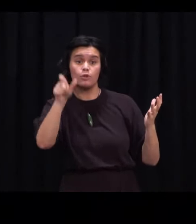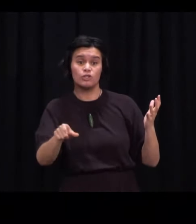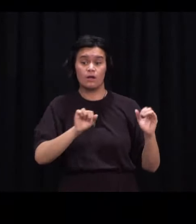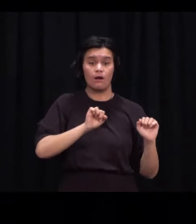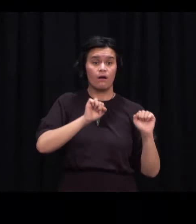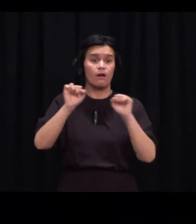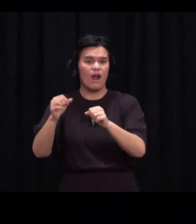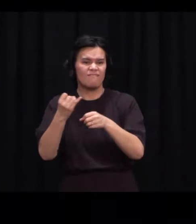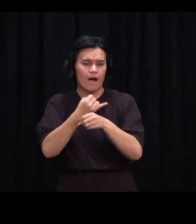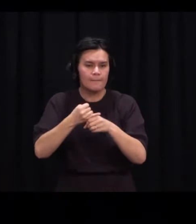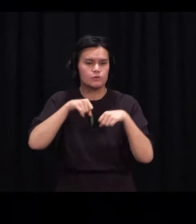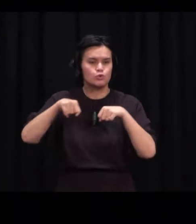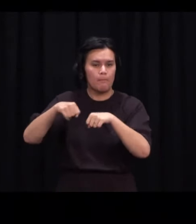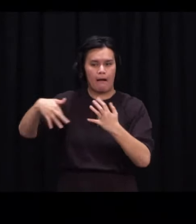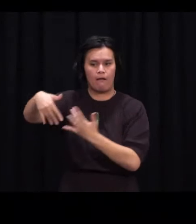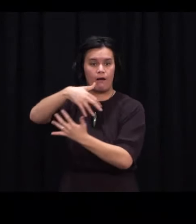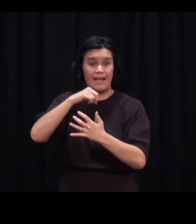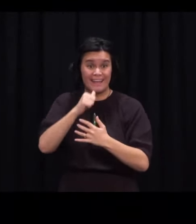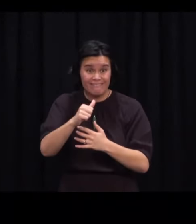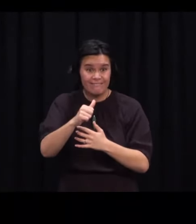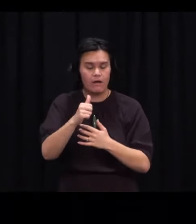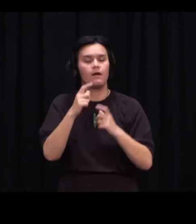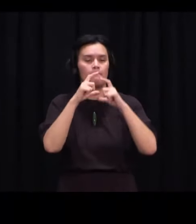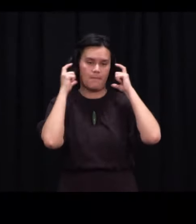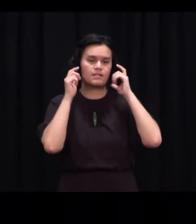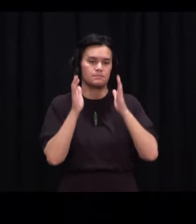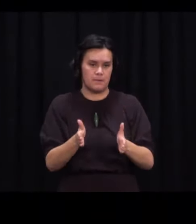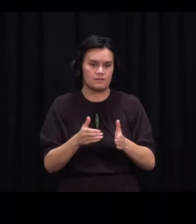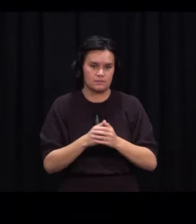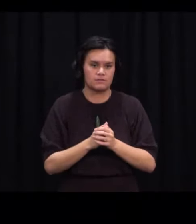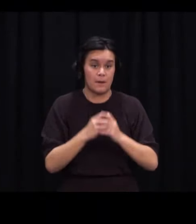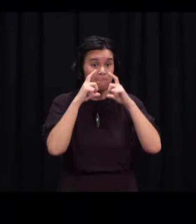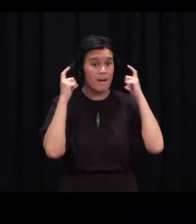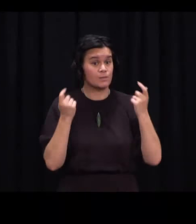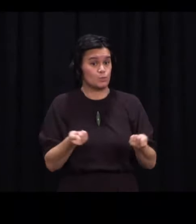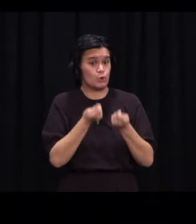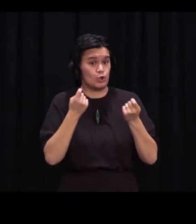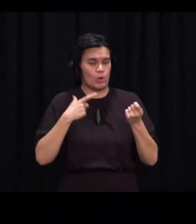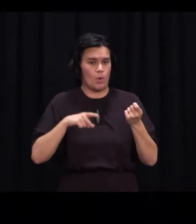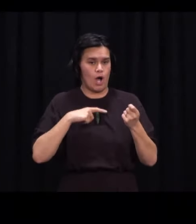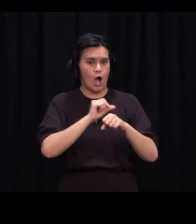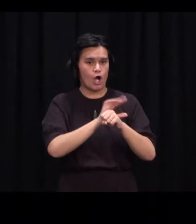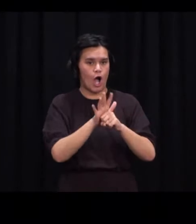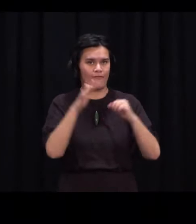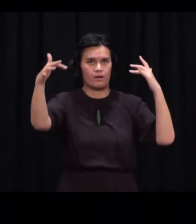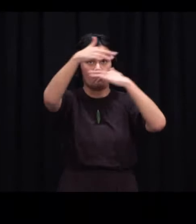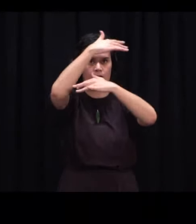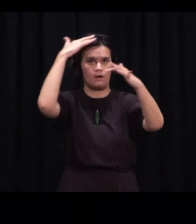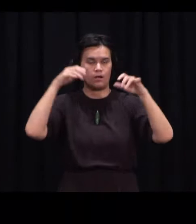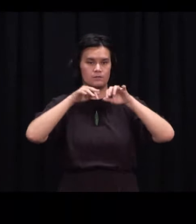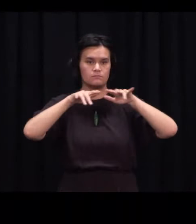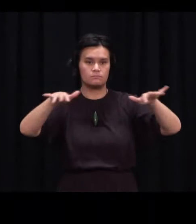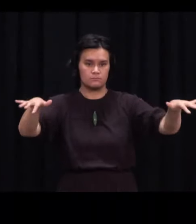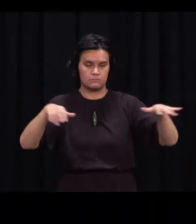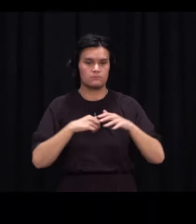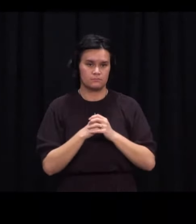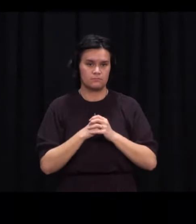through the air, so masks make a real difference. I'd encourage all businesses to familiarise yourselves with all the level 3